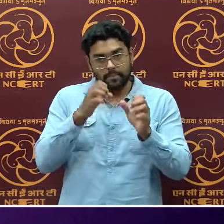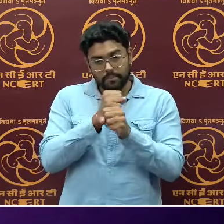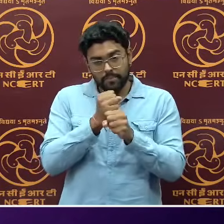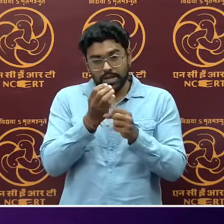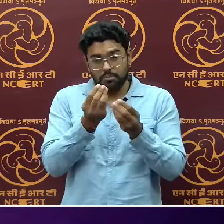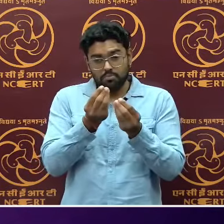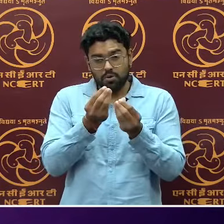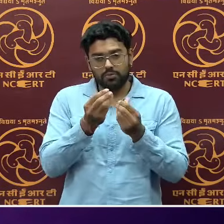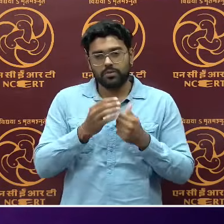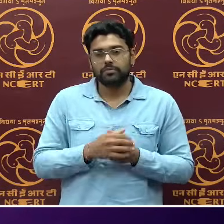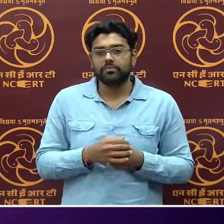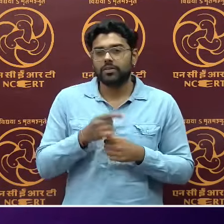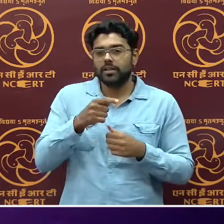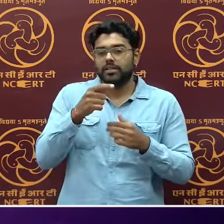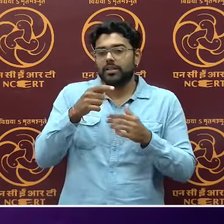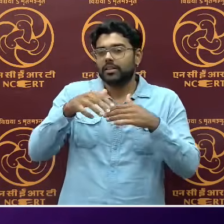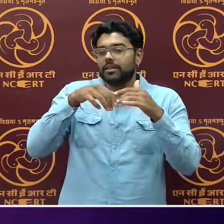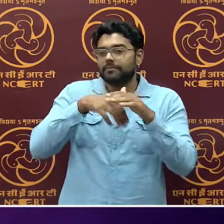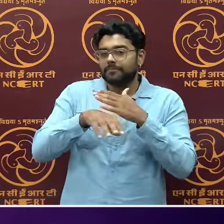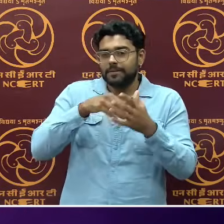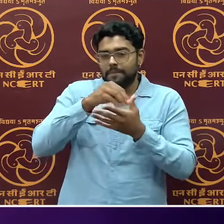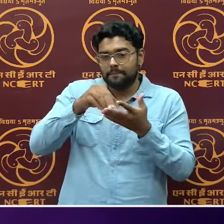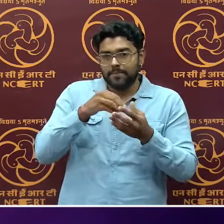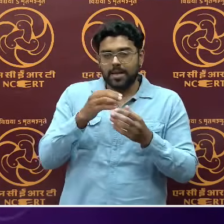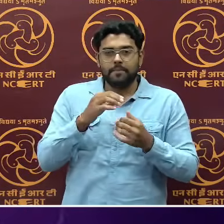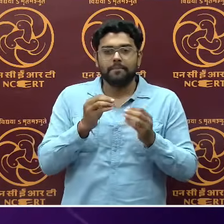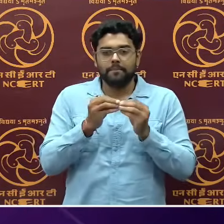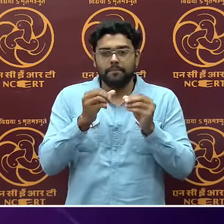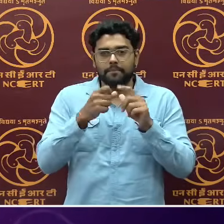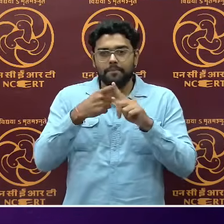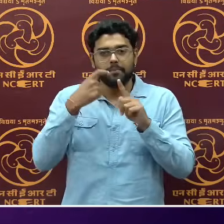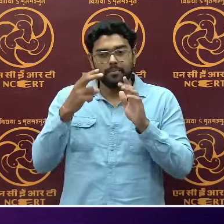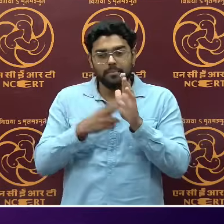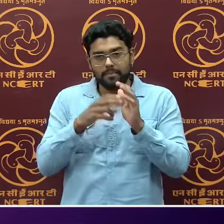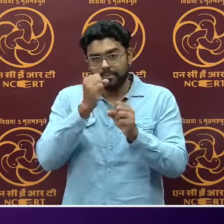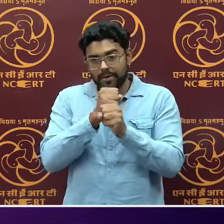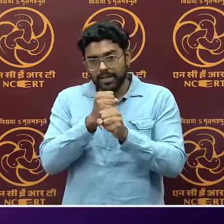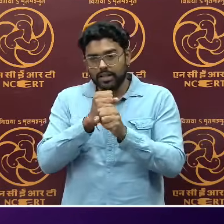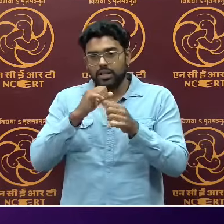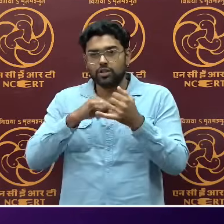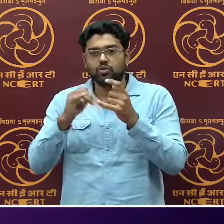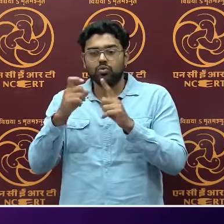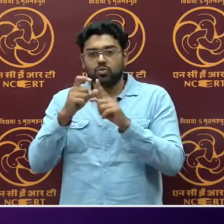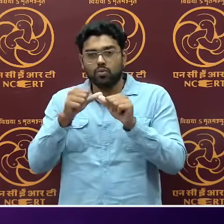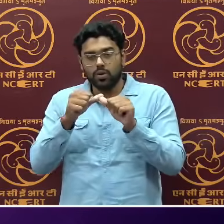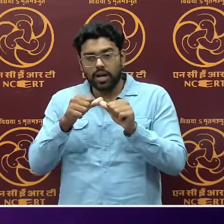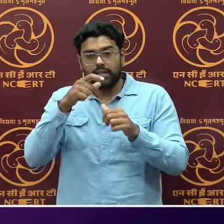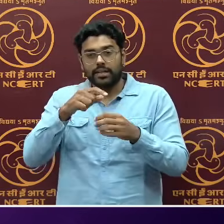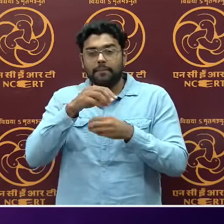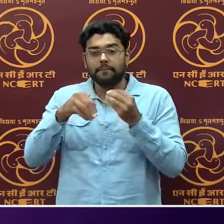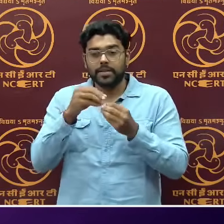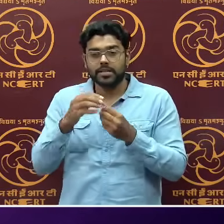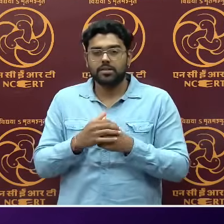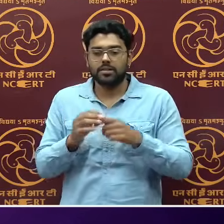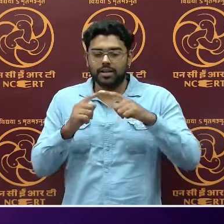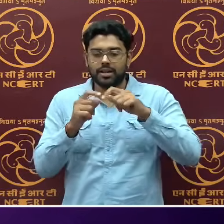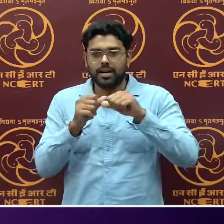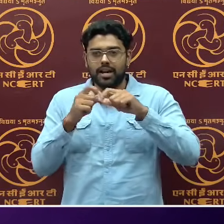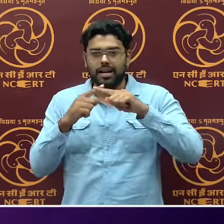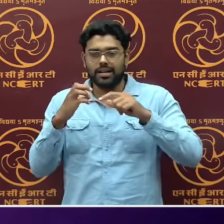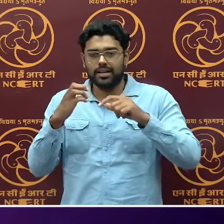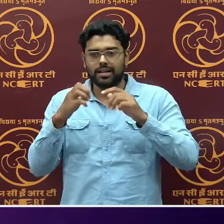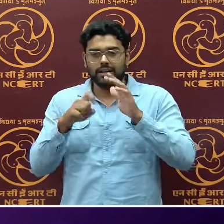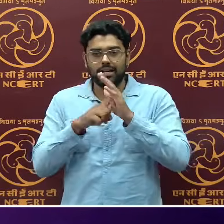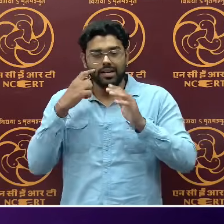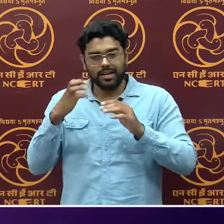examples wherein we dissolve baking soda and tartaric acid. Tartaric acid is an edible acid, it's a mild